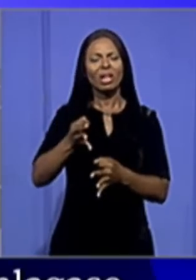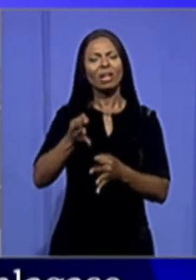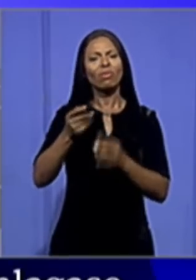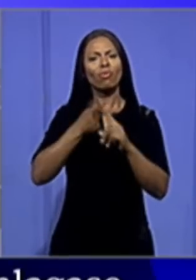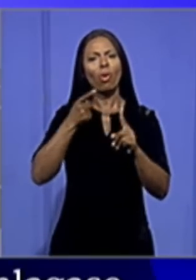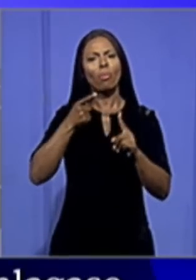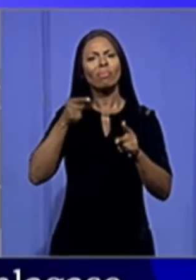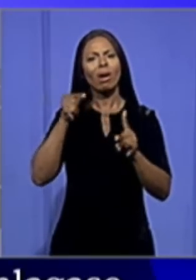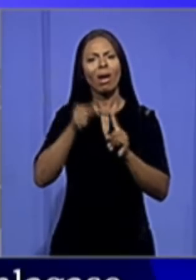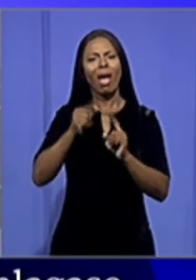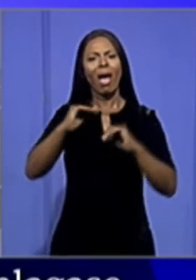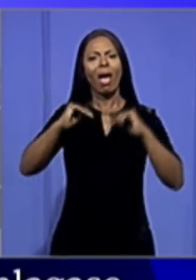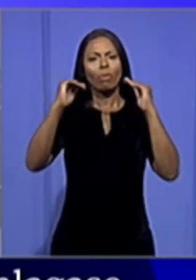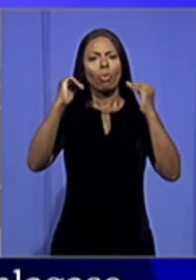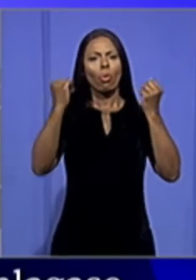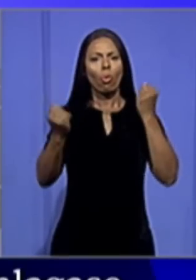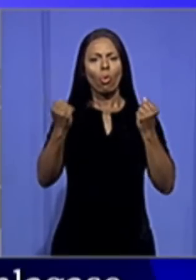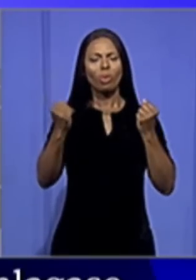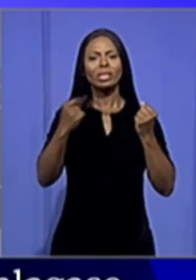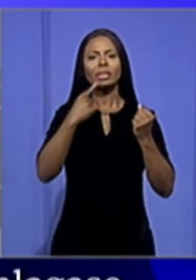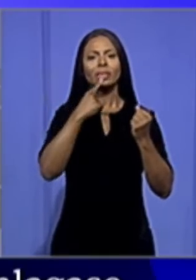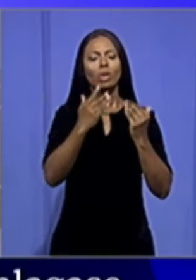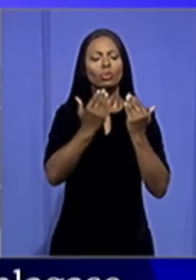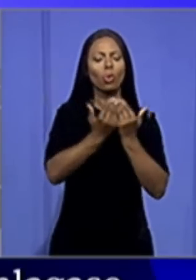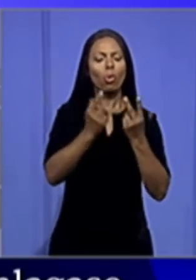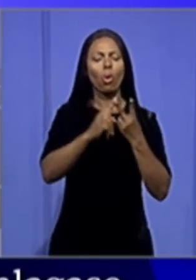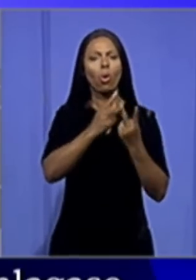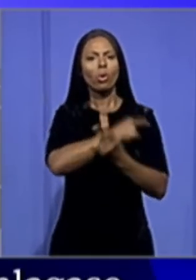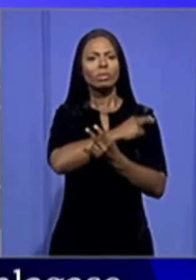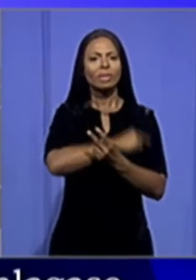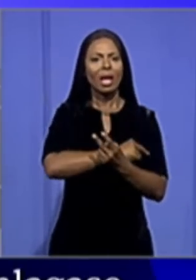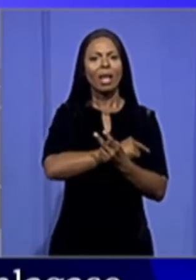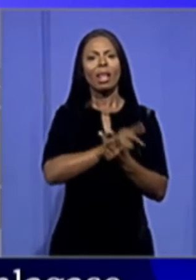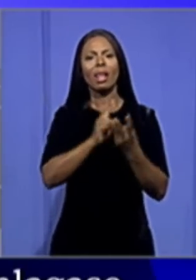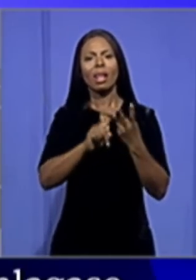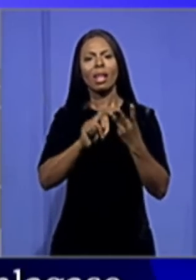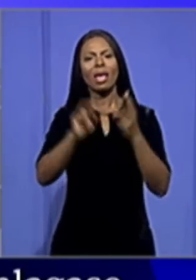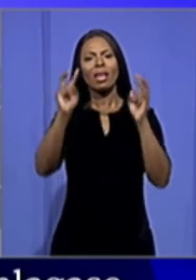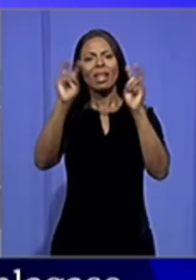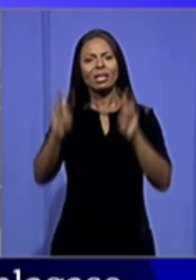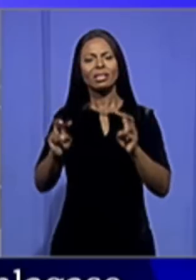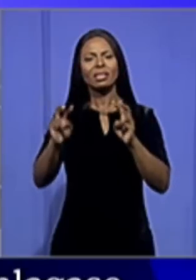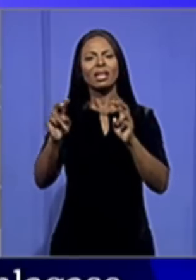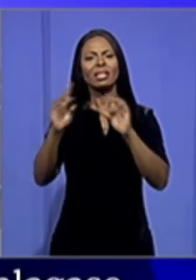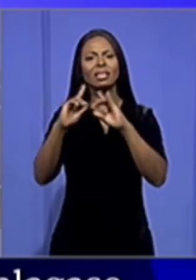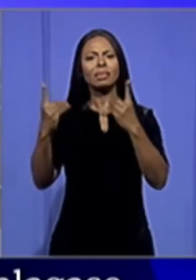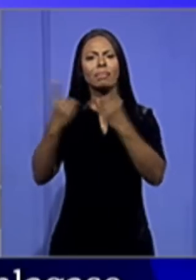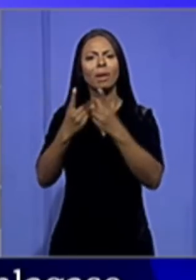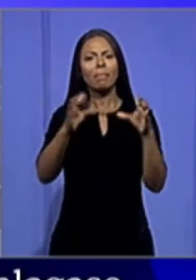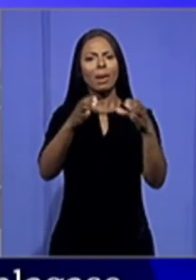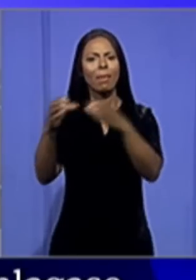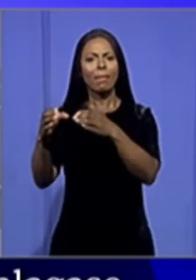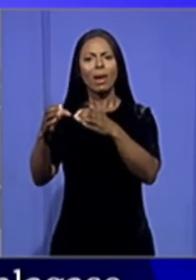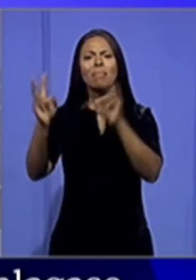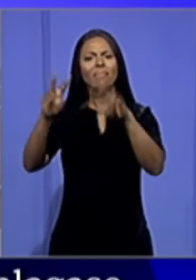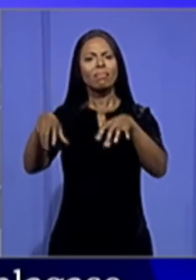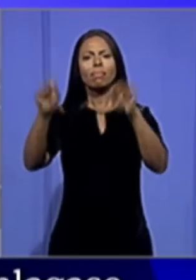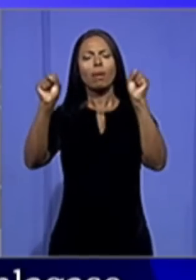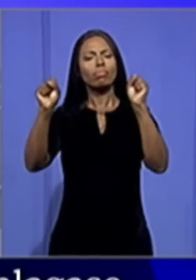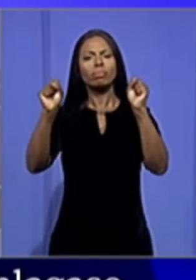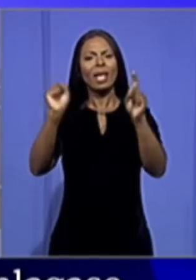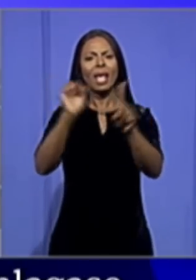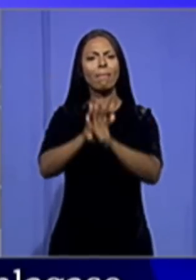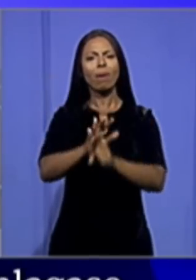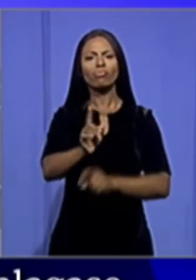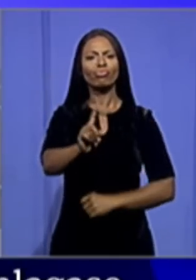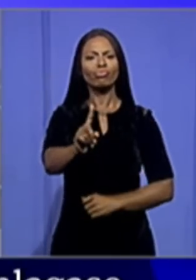ya kgorotsheko ya gore dikolo, maokelo le ditese tša mohlagase di se akaretšwe go kgaotšo ya kabo ya